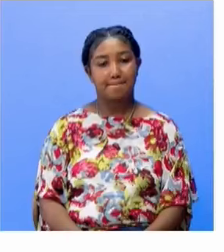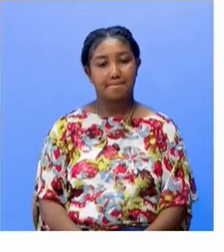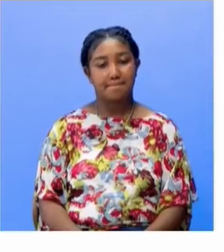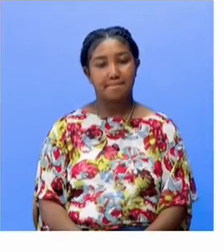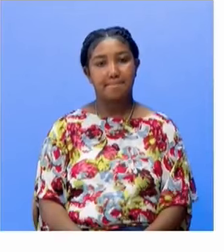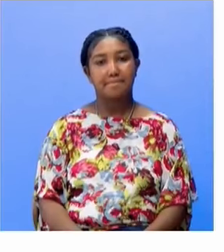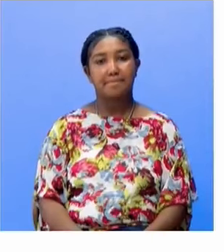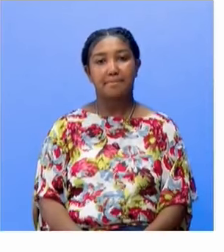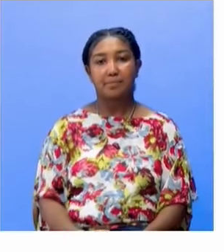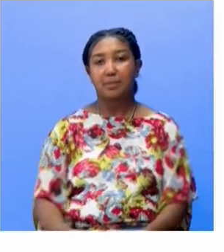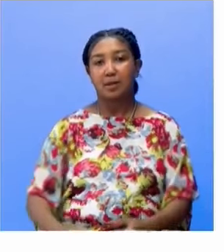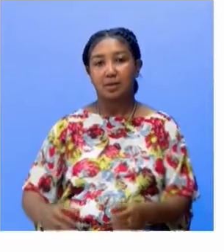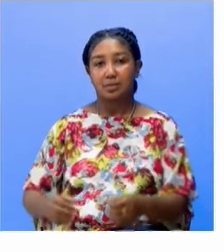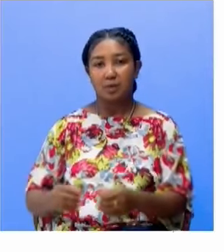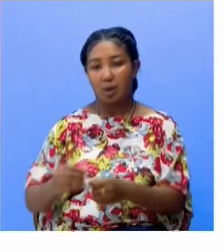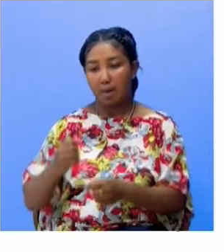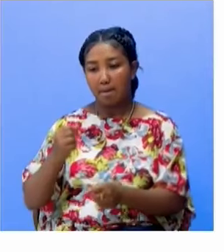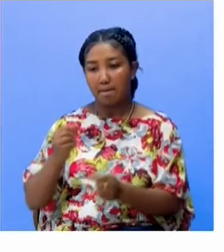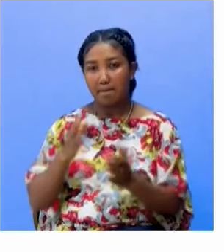made coffee.